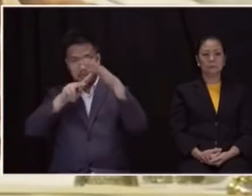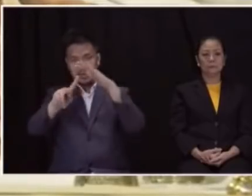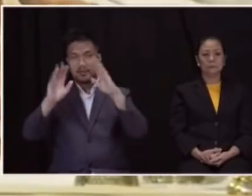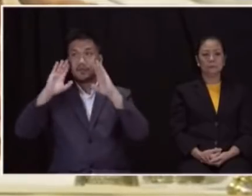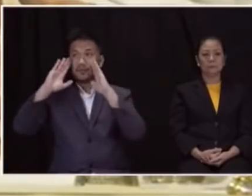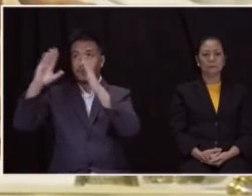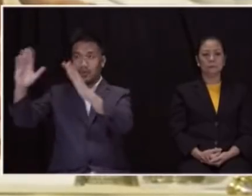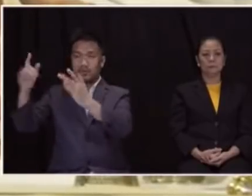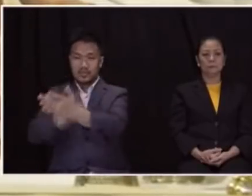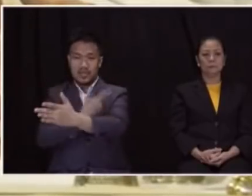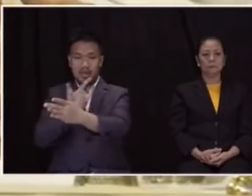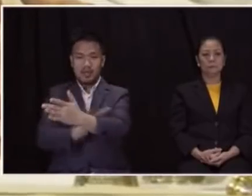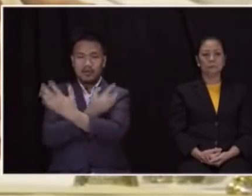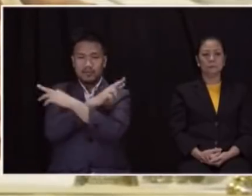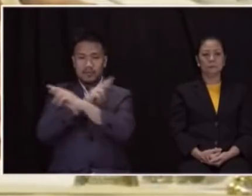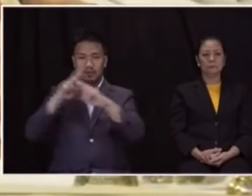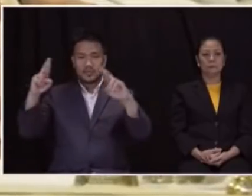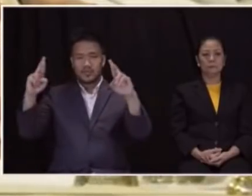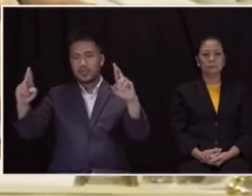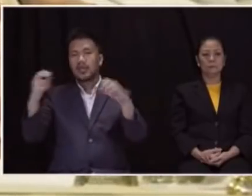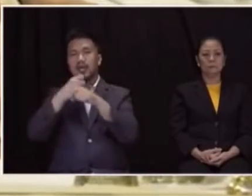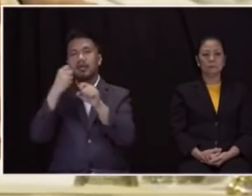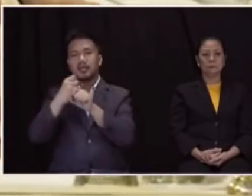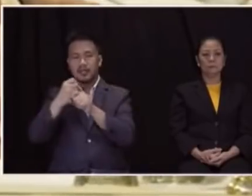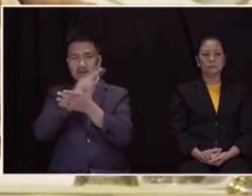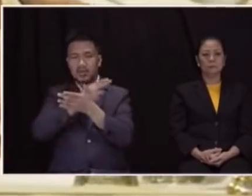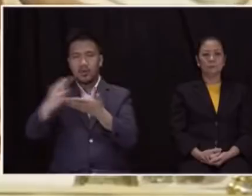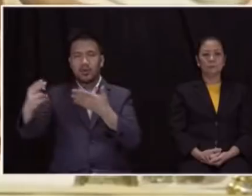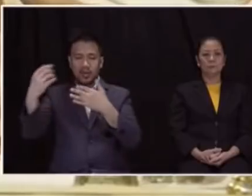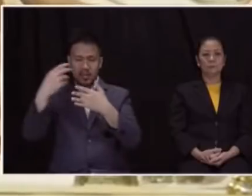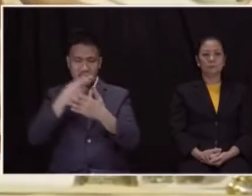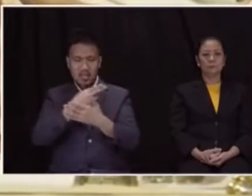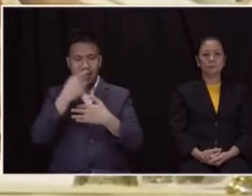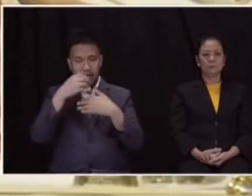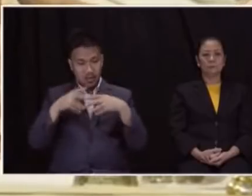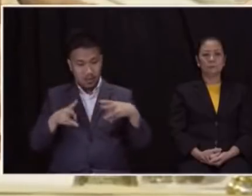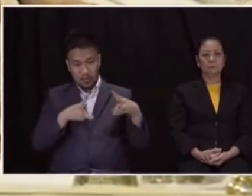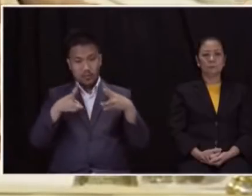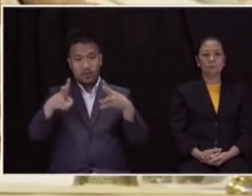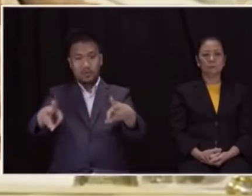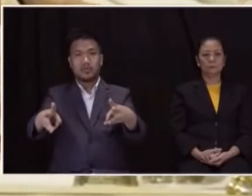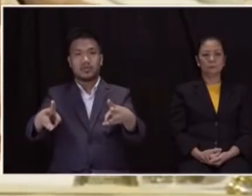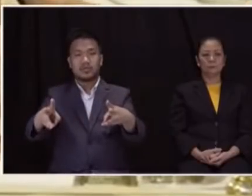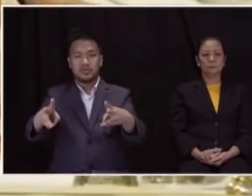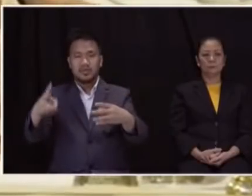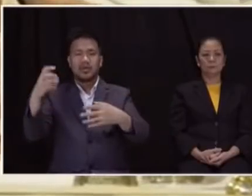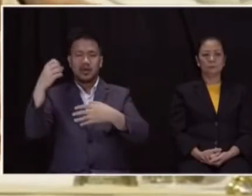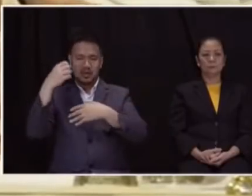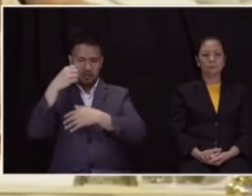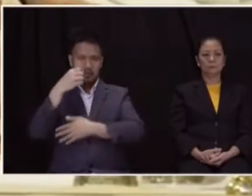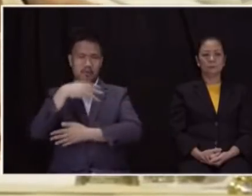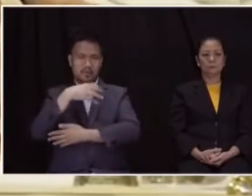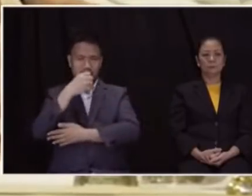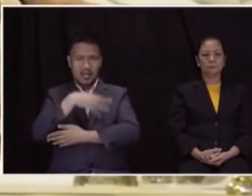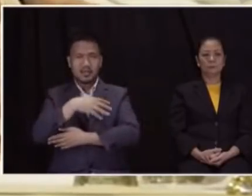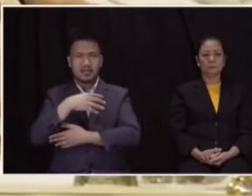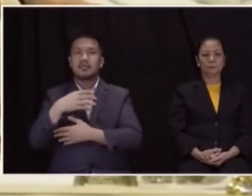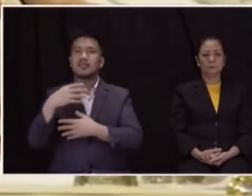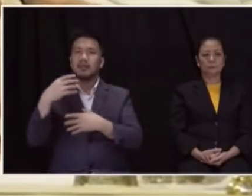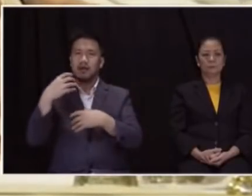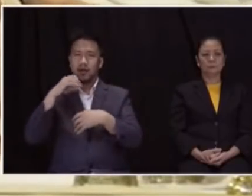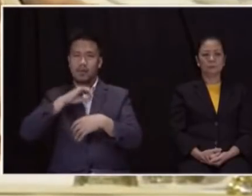the Lamb of Redemption. And to make holy the flowing waters, he baptized the very author of baptism and